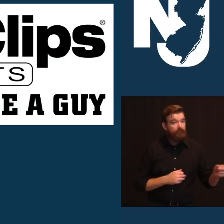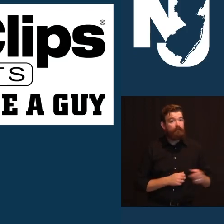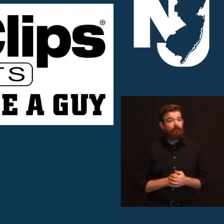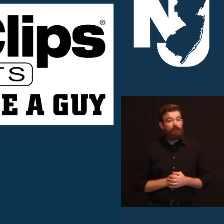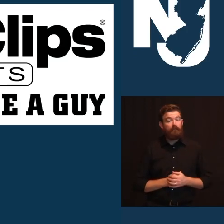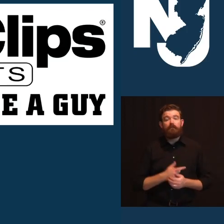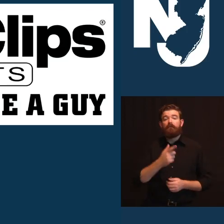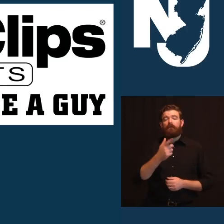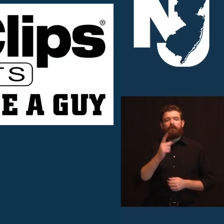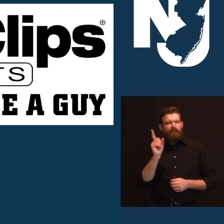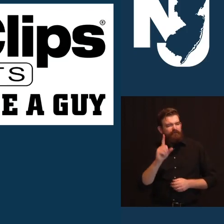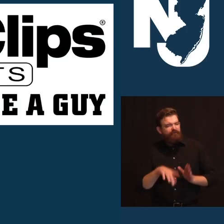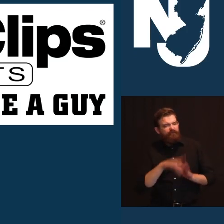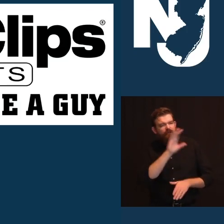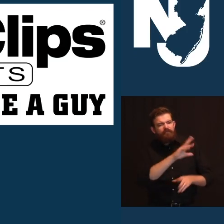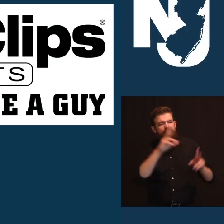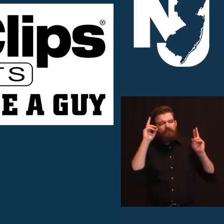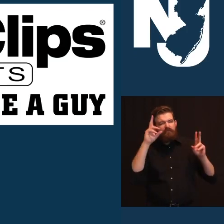sportclips.com,